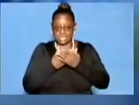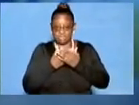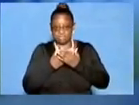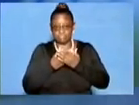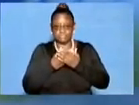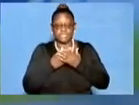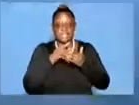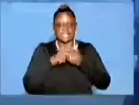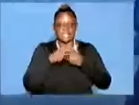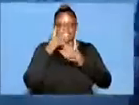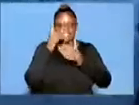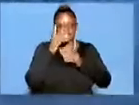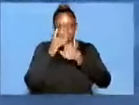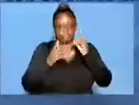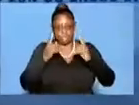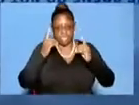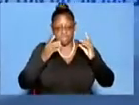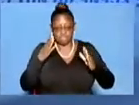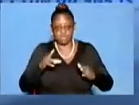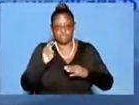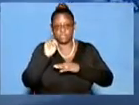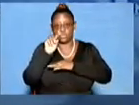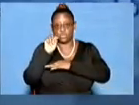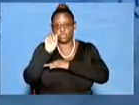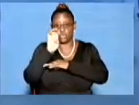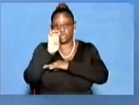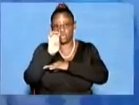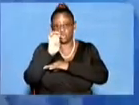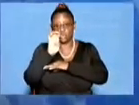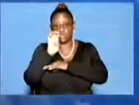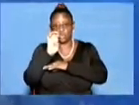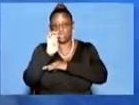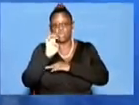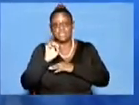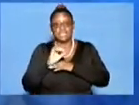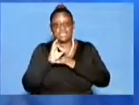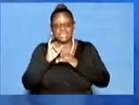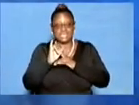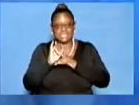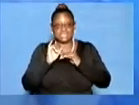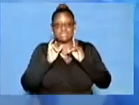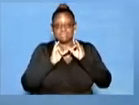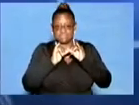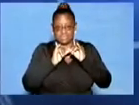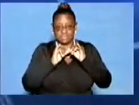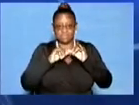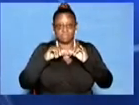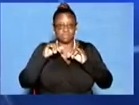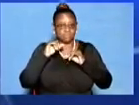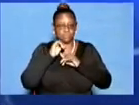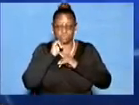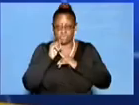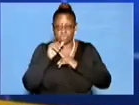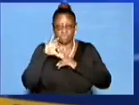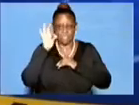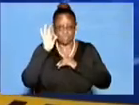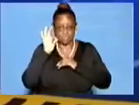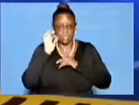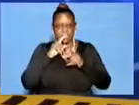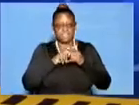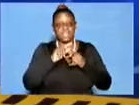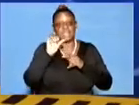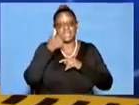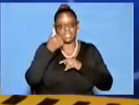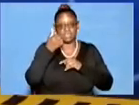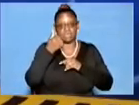cash. The driver of the black Nissan Note intended to be the getaway vehicle is still at large. And police also on the hunt for three men